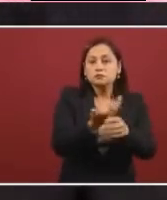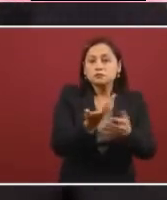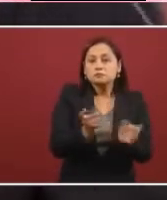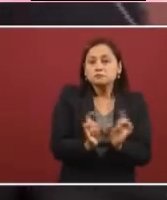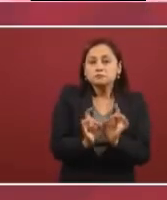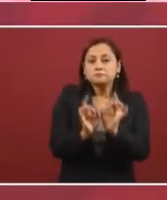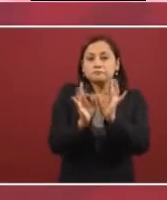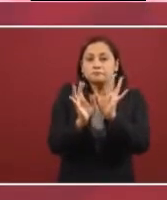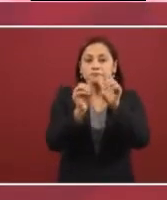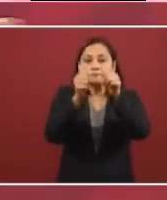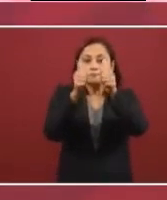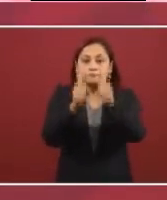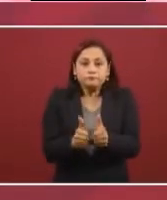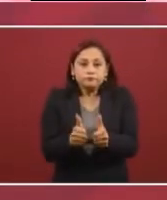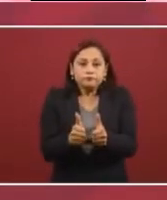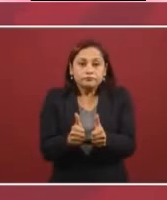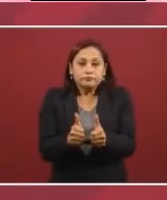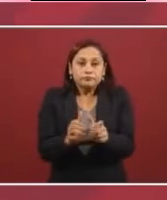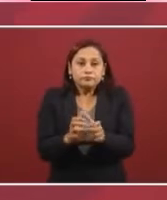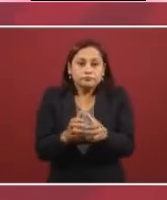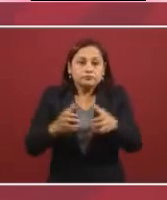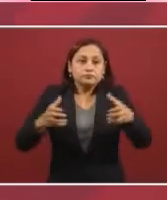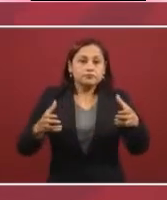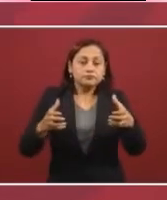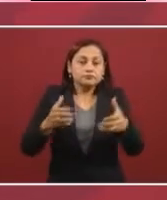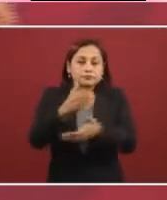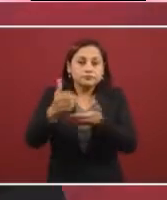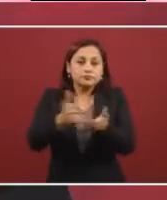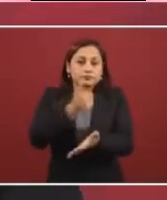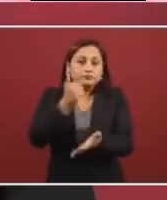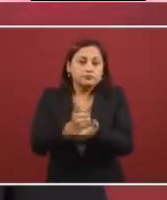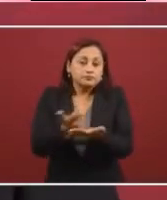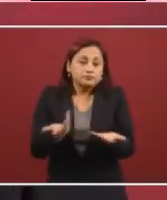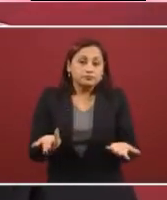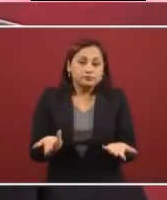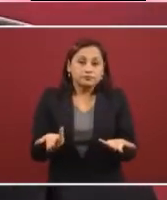wound up staying there.